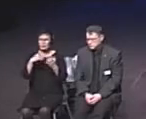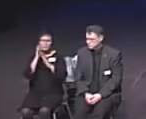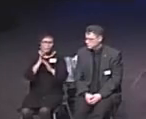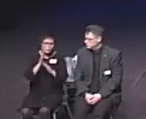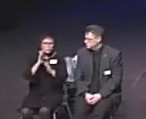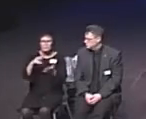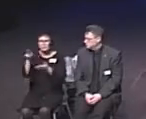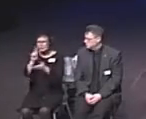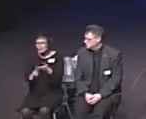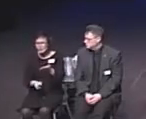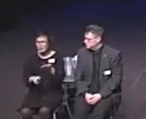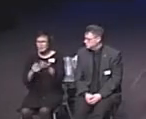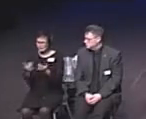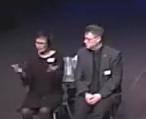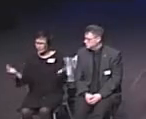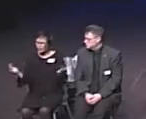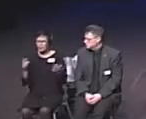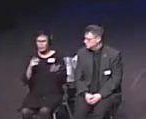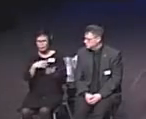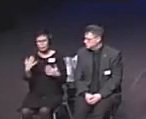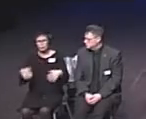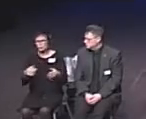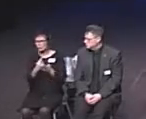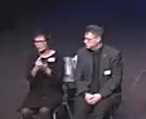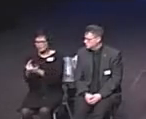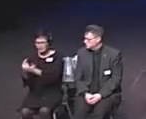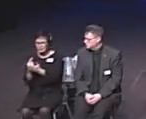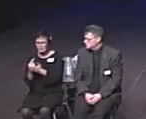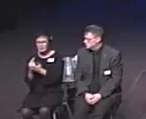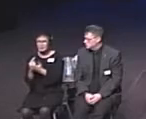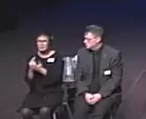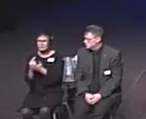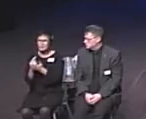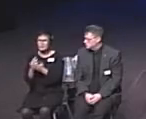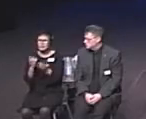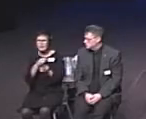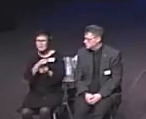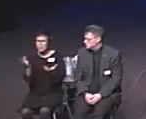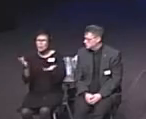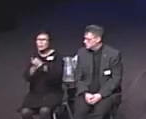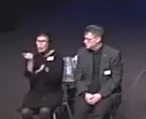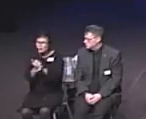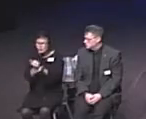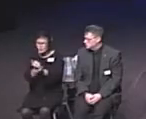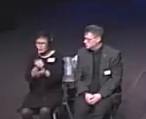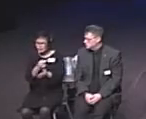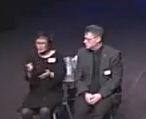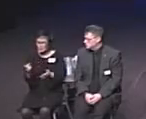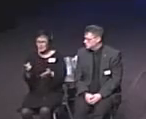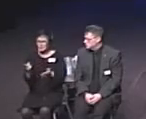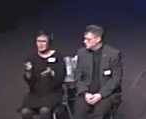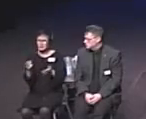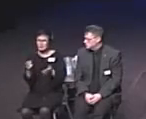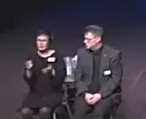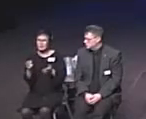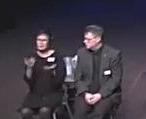music and so on is very, very important. And many will steam from that. And within